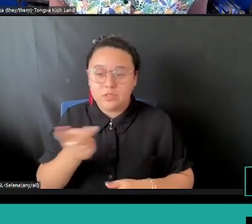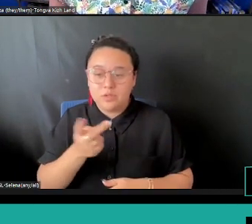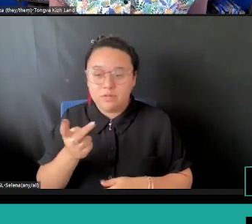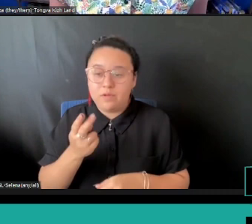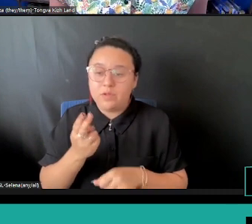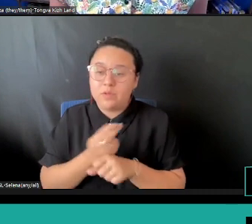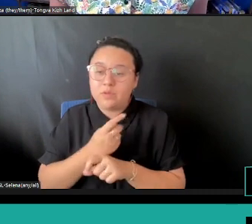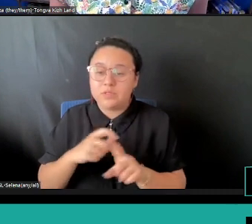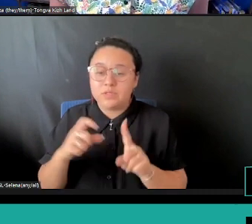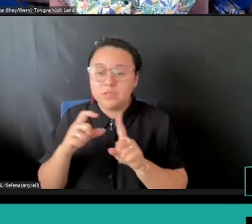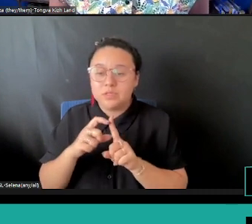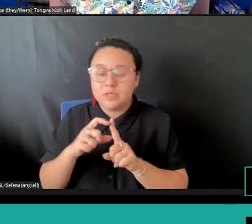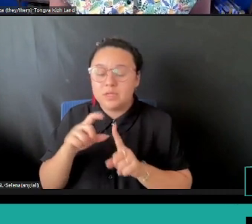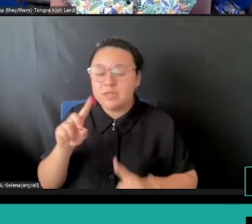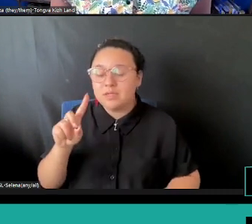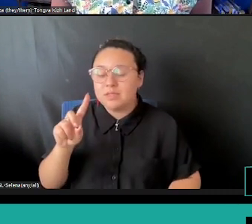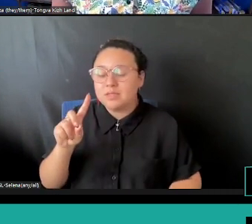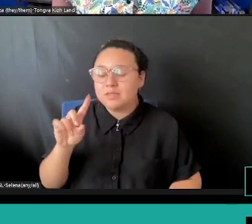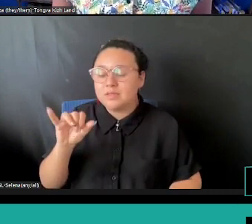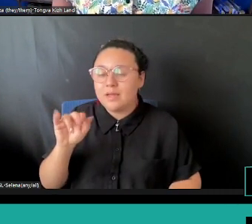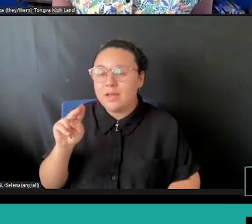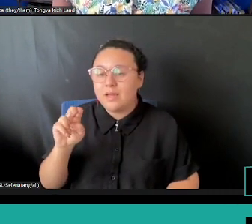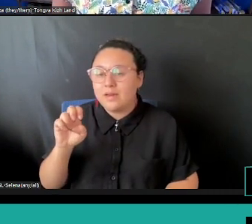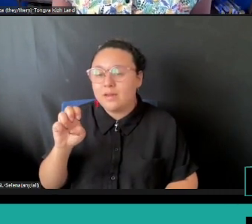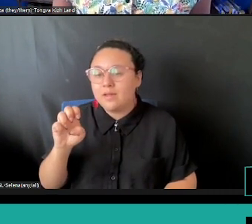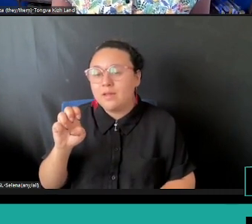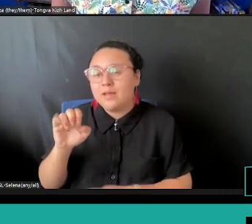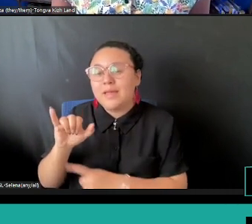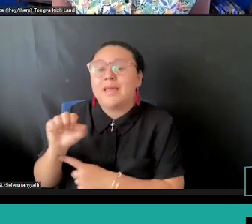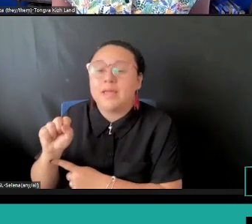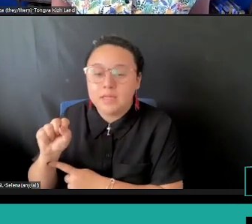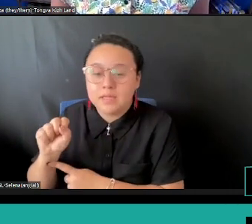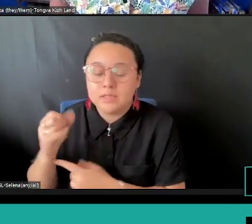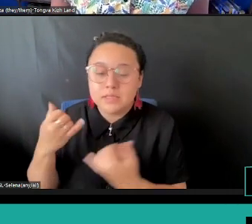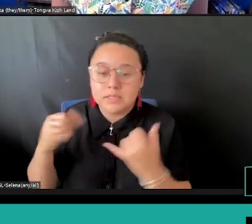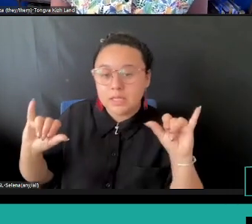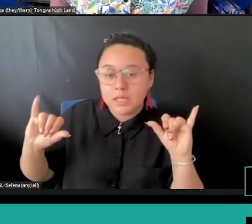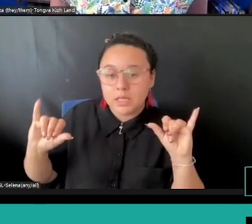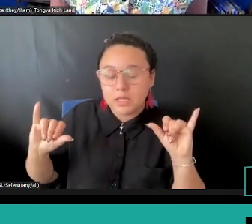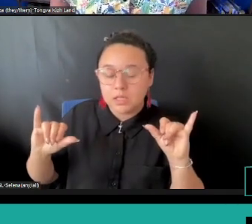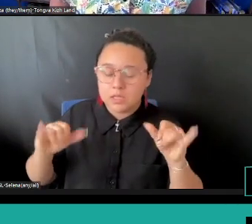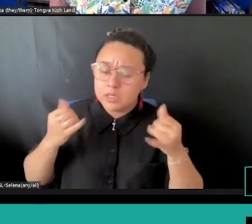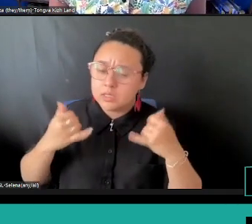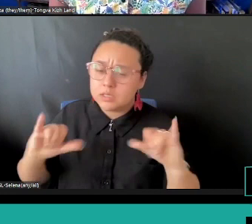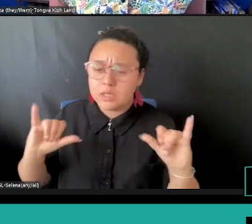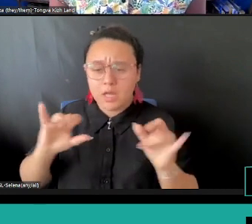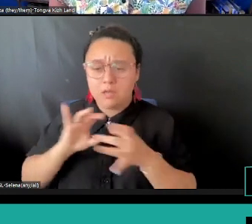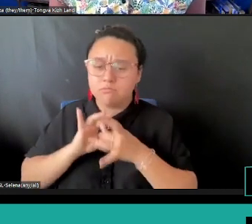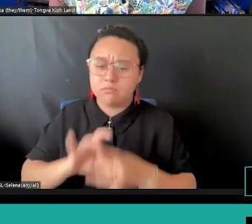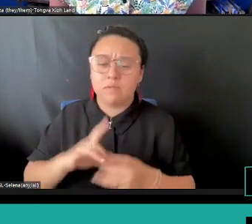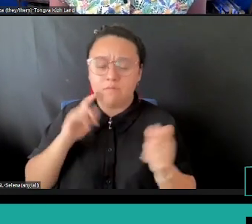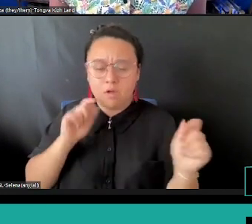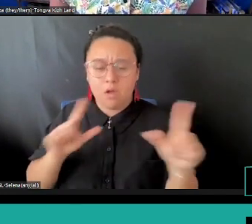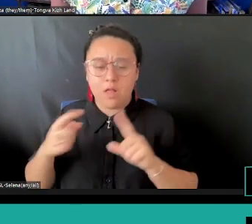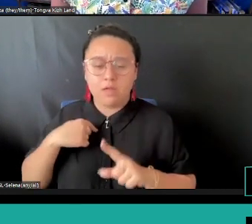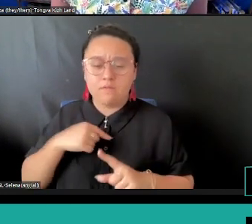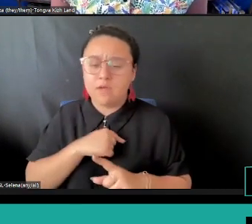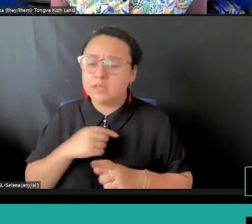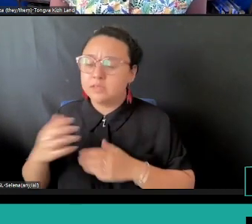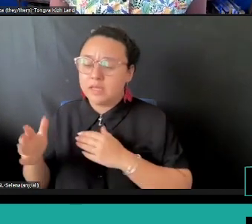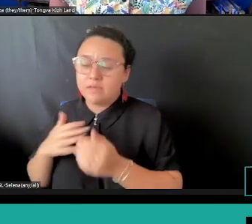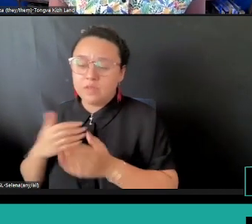the term, right, Diane is, and because for she's still so present for all of us and in the field,